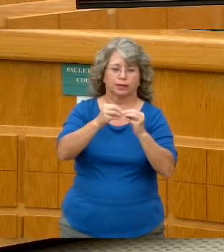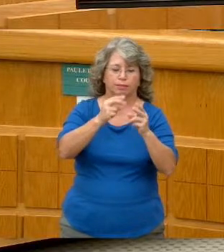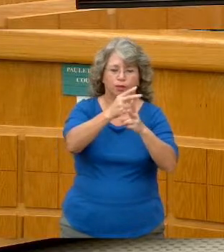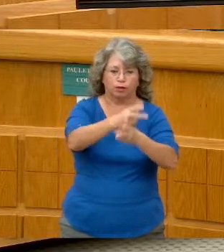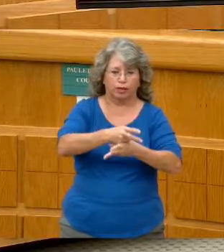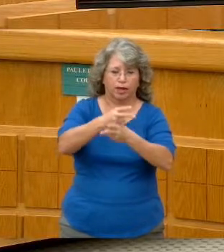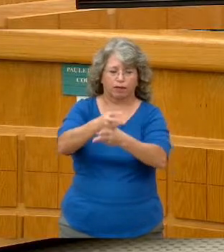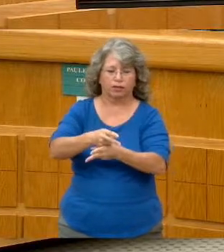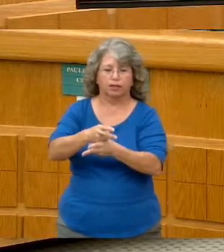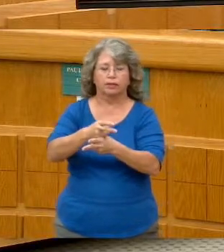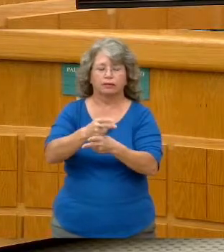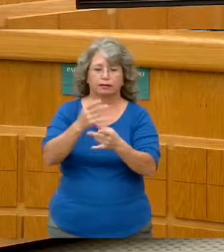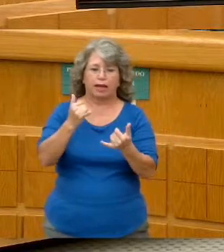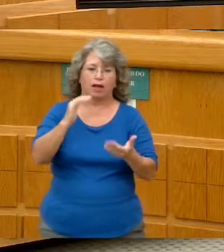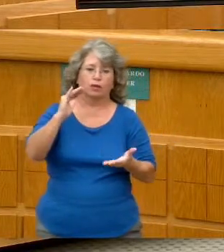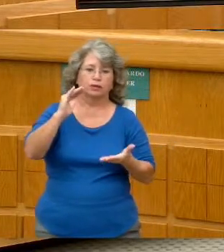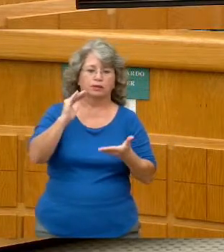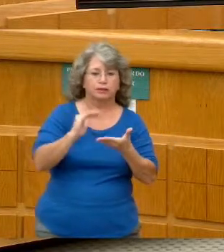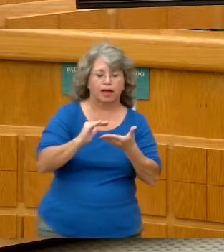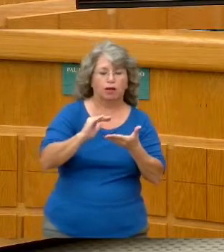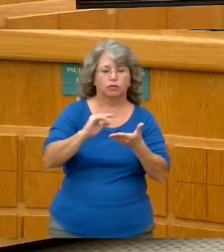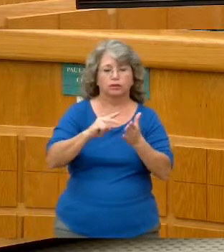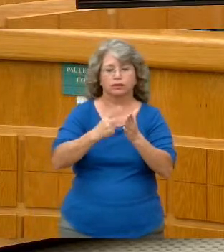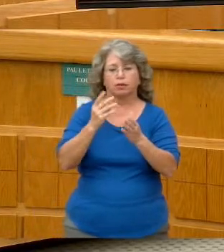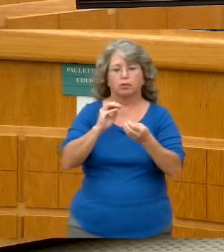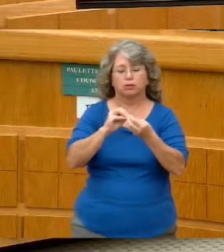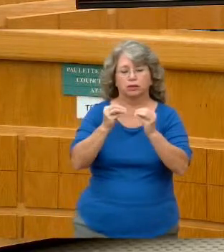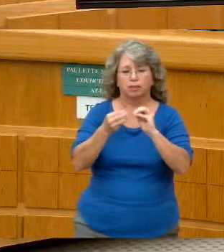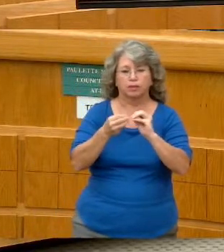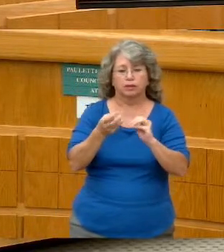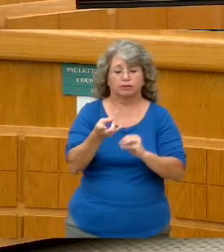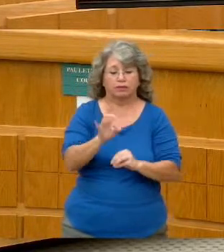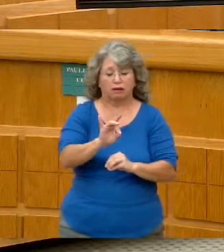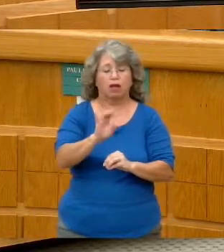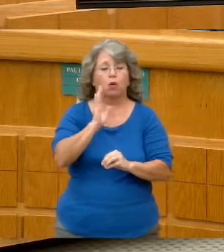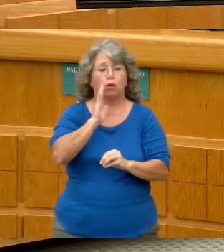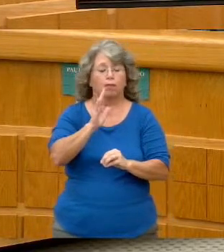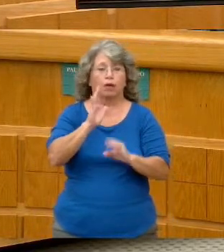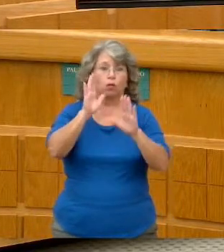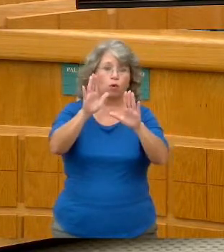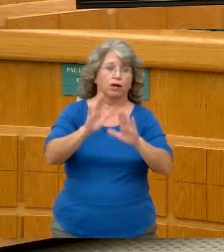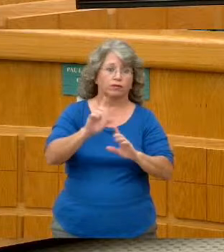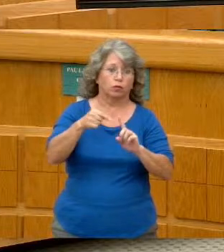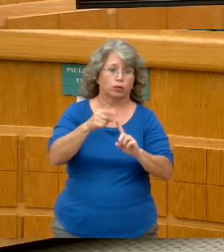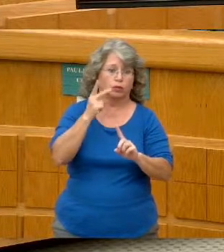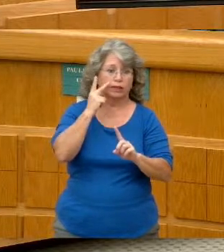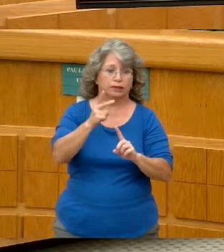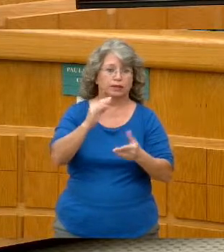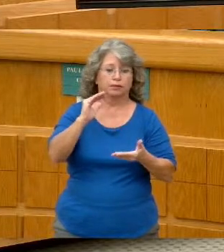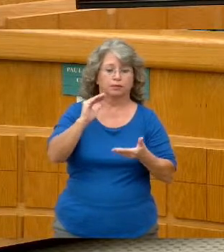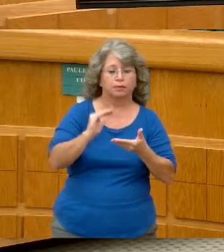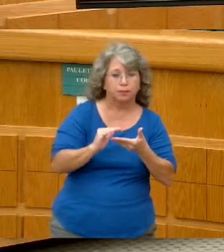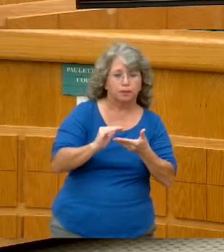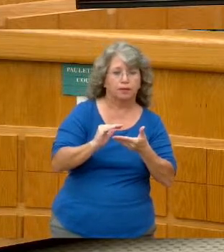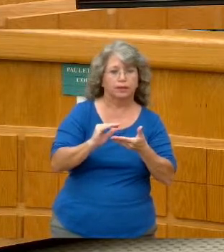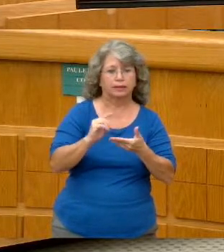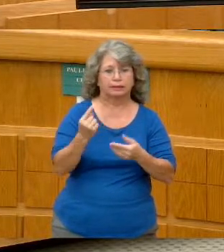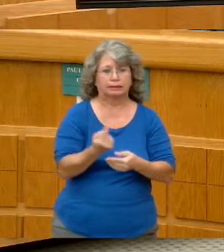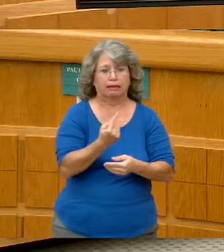They're in the double digits. It's going to be awesome when we can see these hospitalizations in the single digits. Next slide,